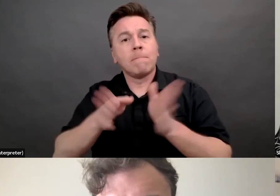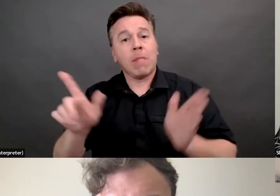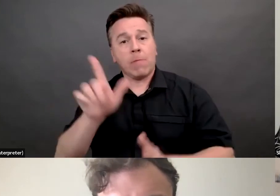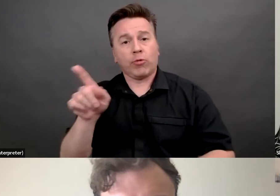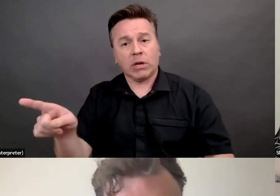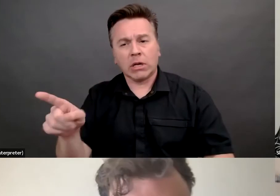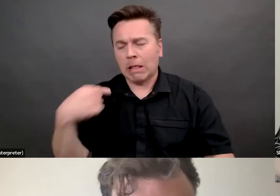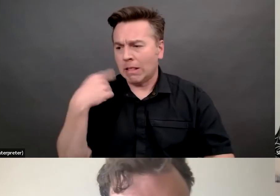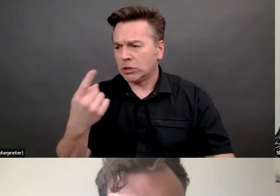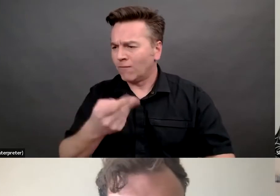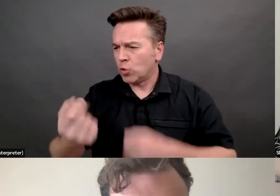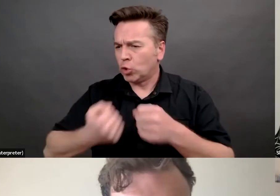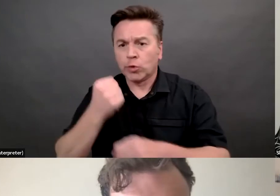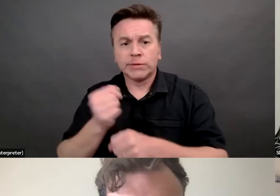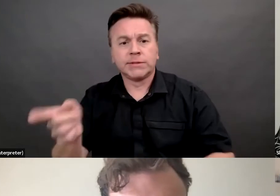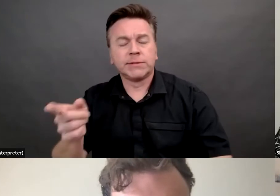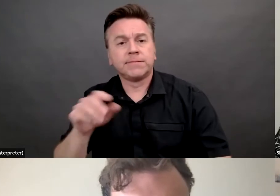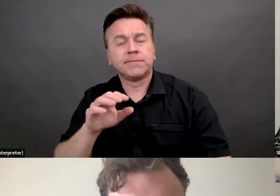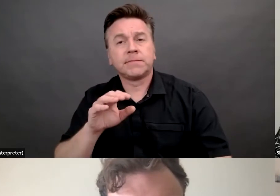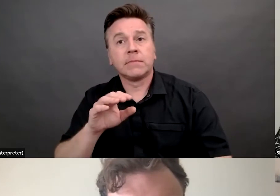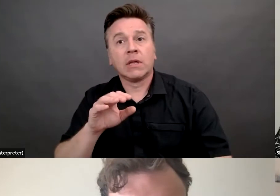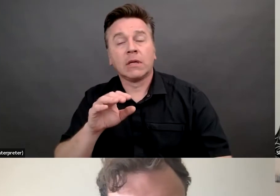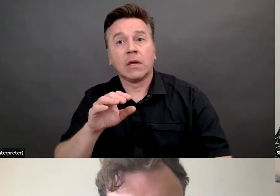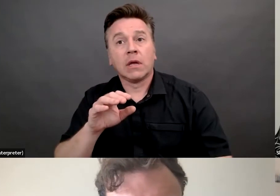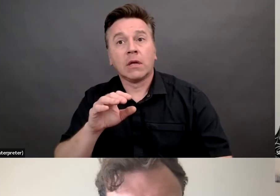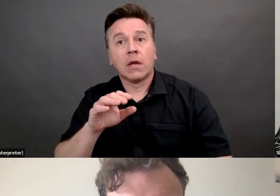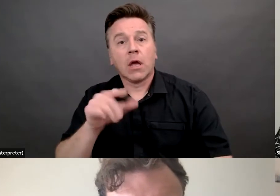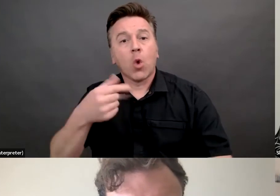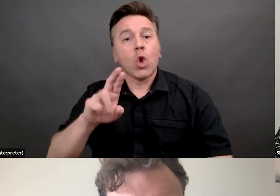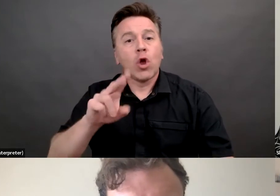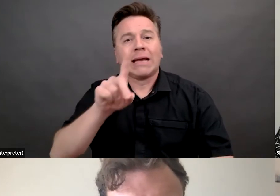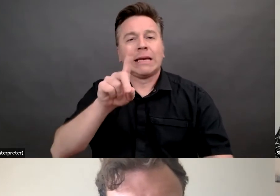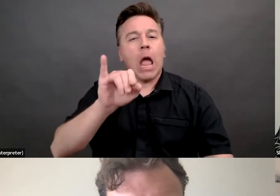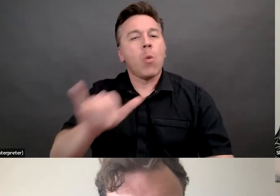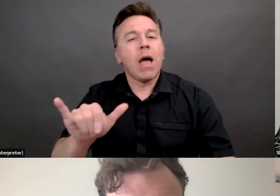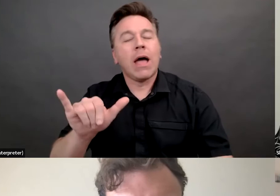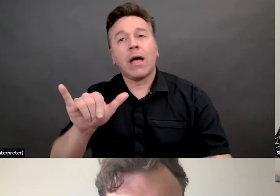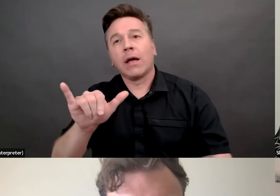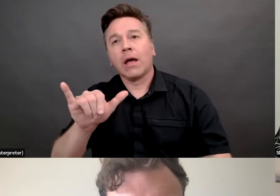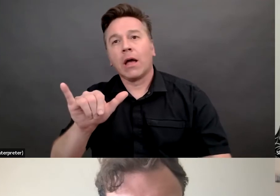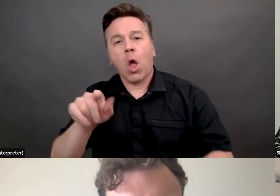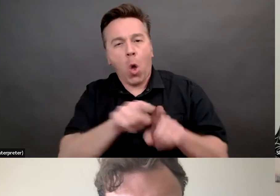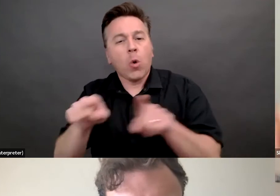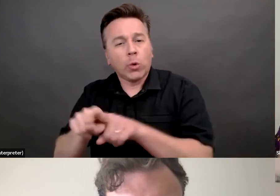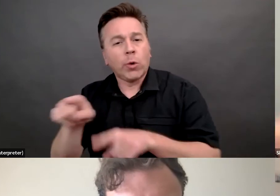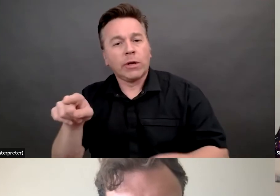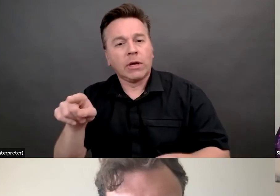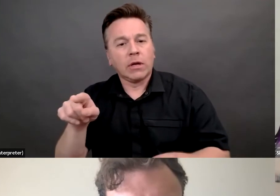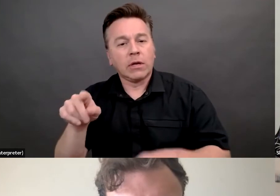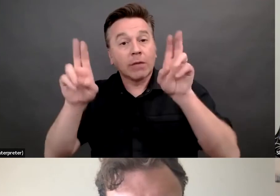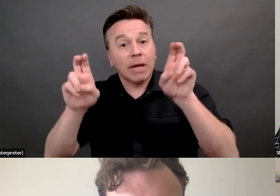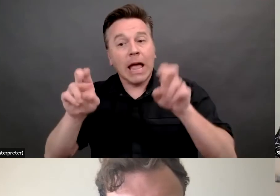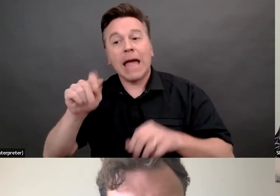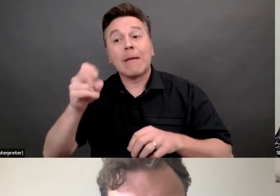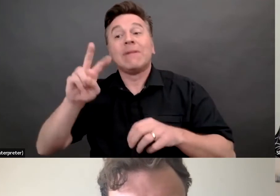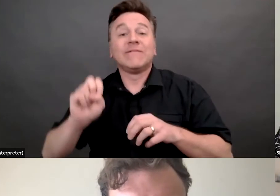Library for the past couple years on a queer DIY, but also quote unquote